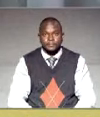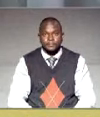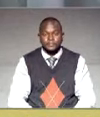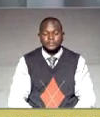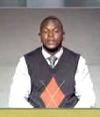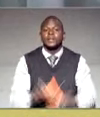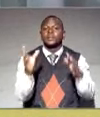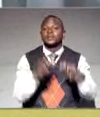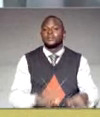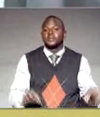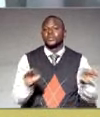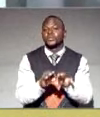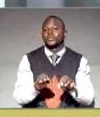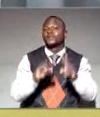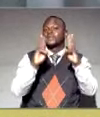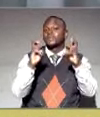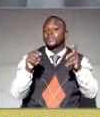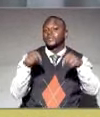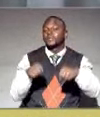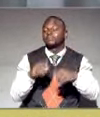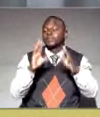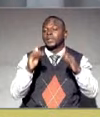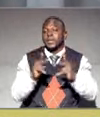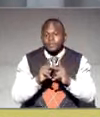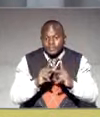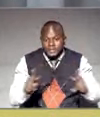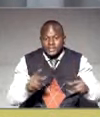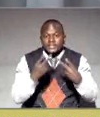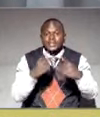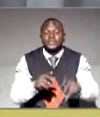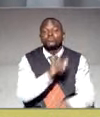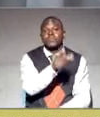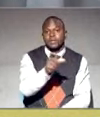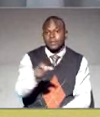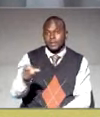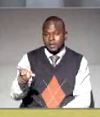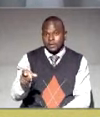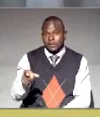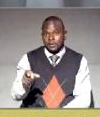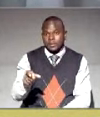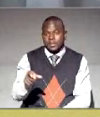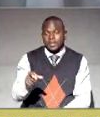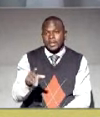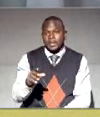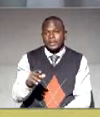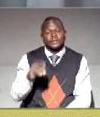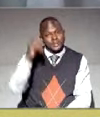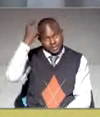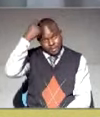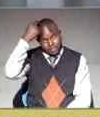The significance of the theme is that peace starts with individuals as a state of a